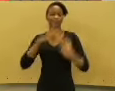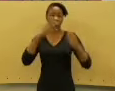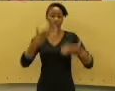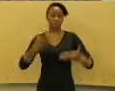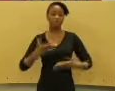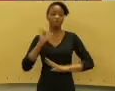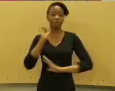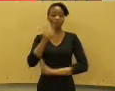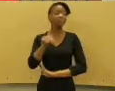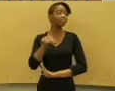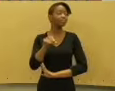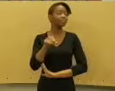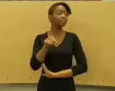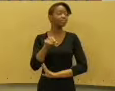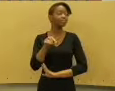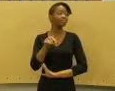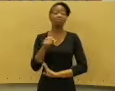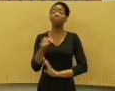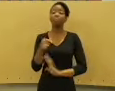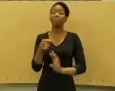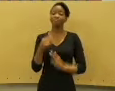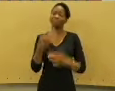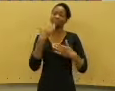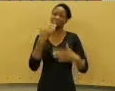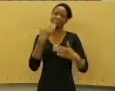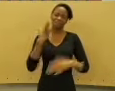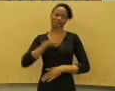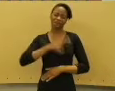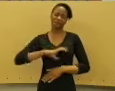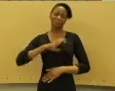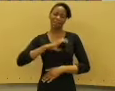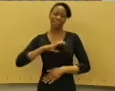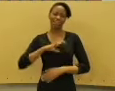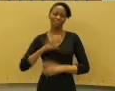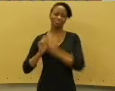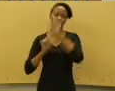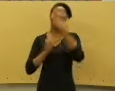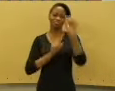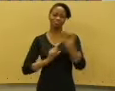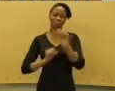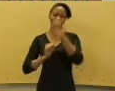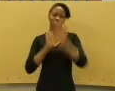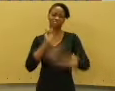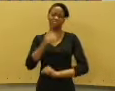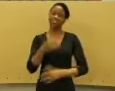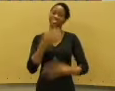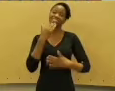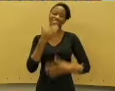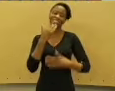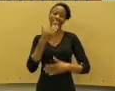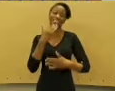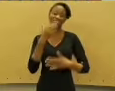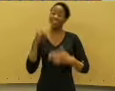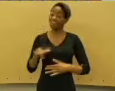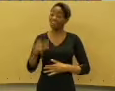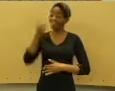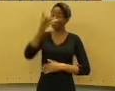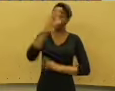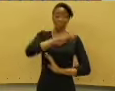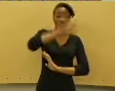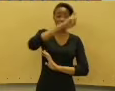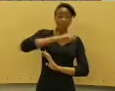we appreciate that you felt comfortable enough to share with us this experience. Truly are grateful. We're so glad you could travel now. Yay! Thank